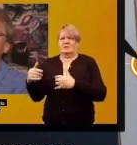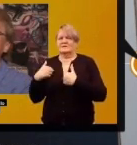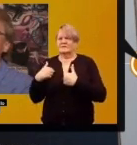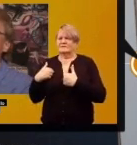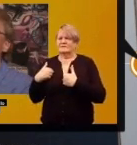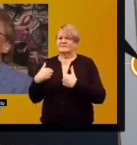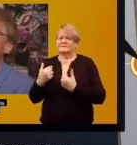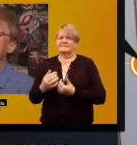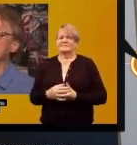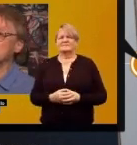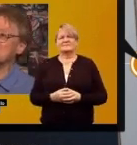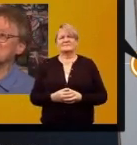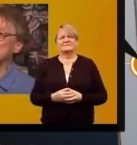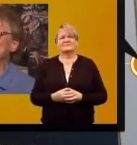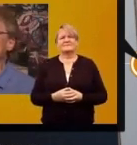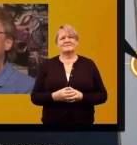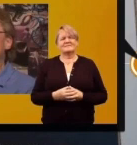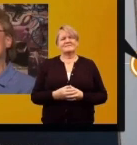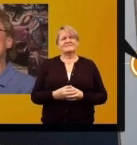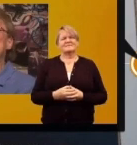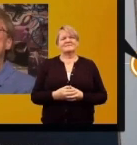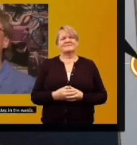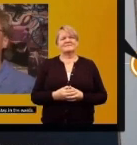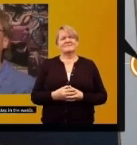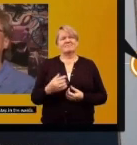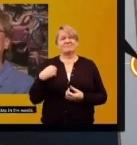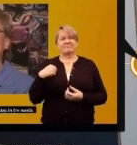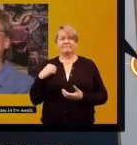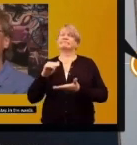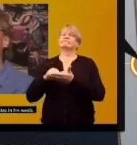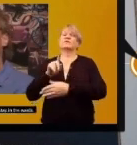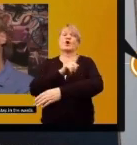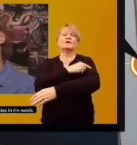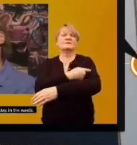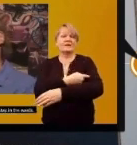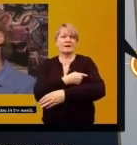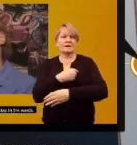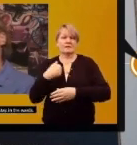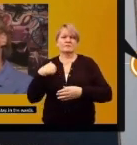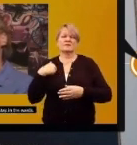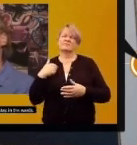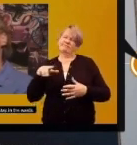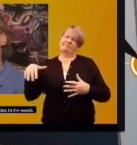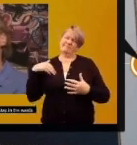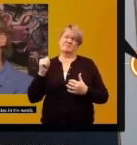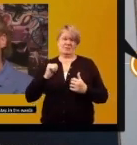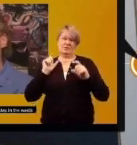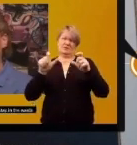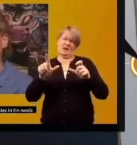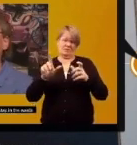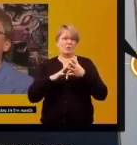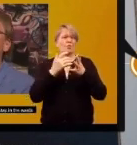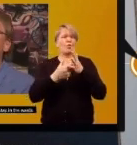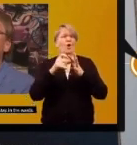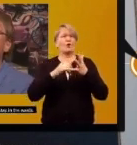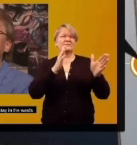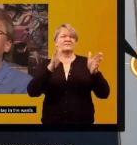was possibly a little underwhelming in terms of I turned up at the